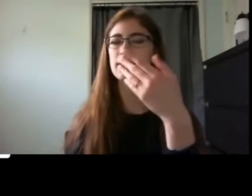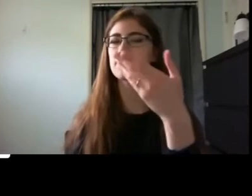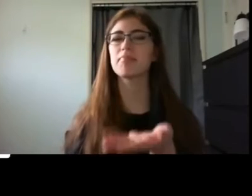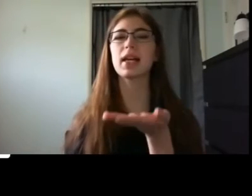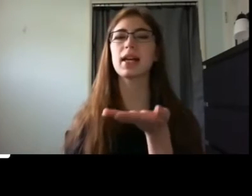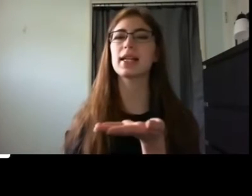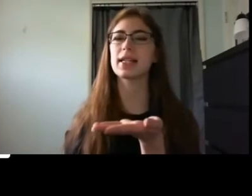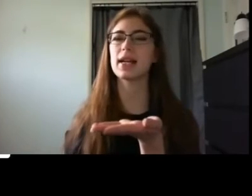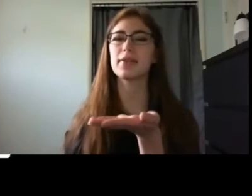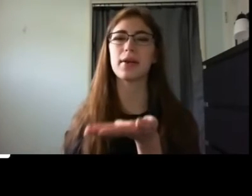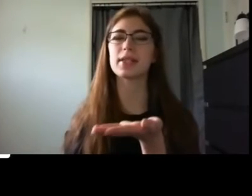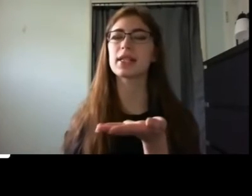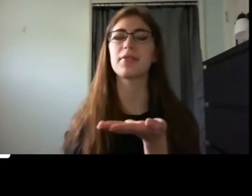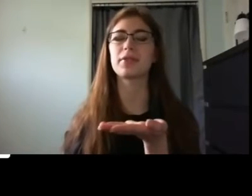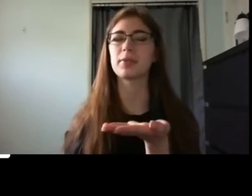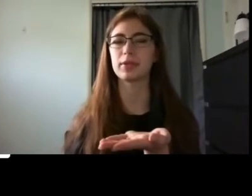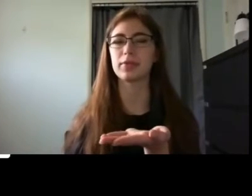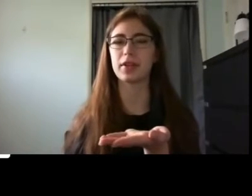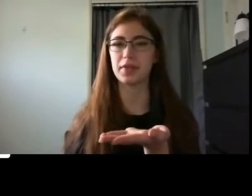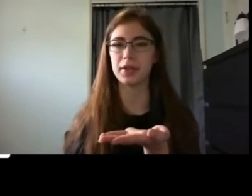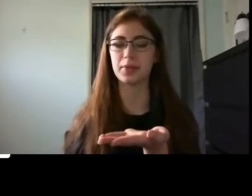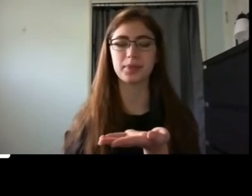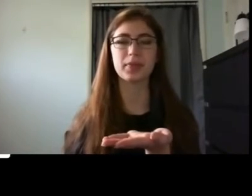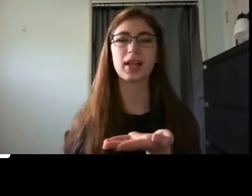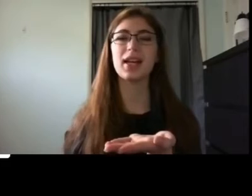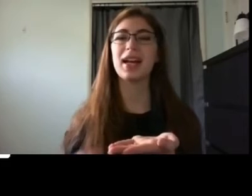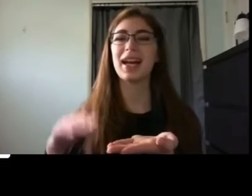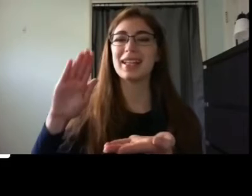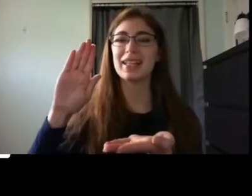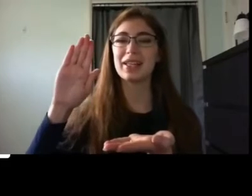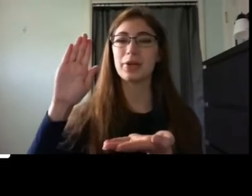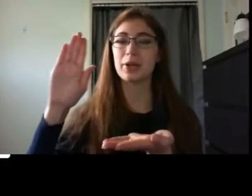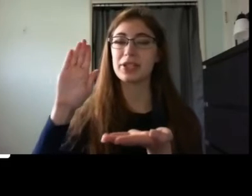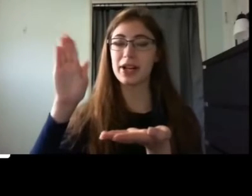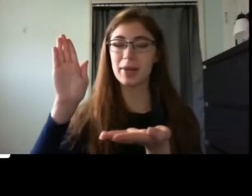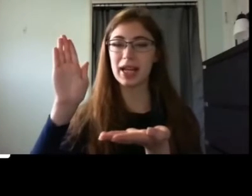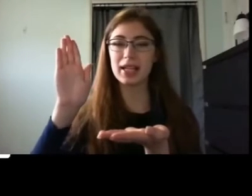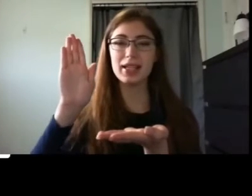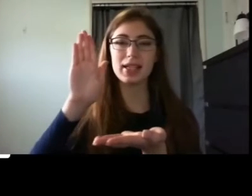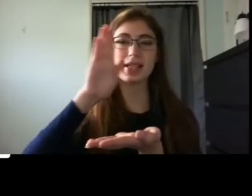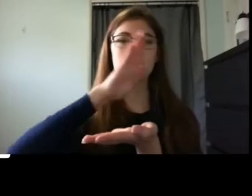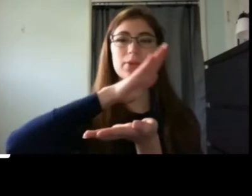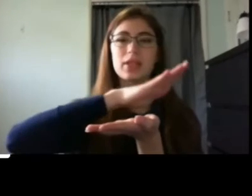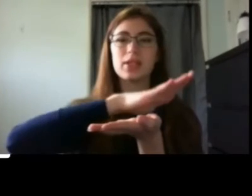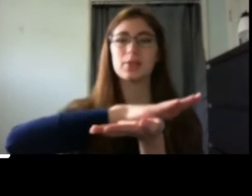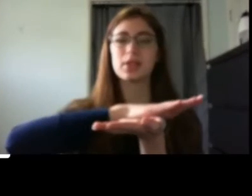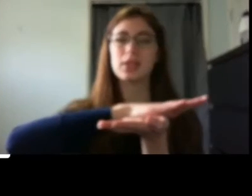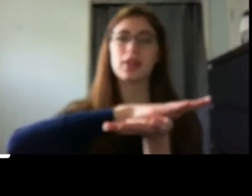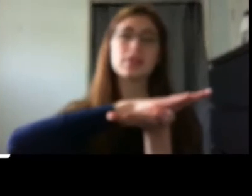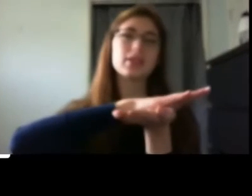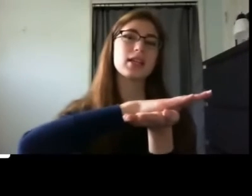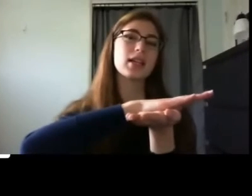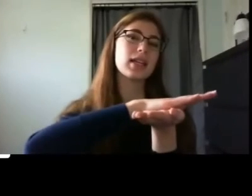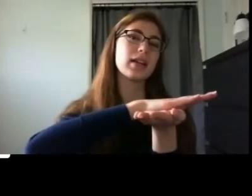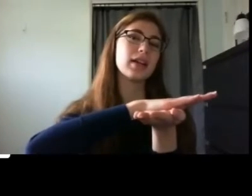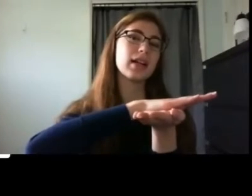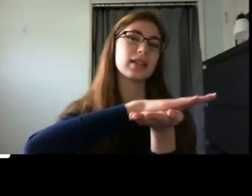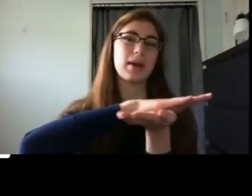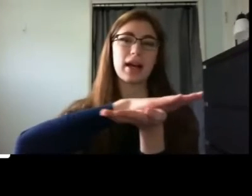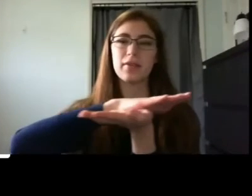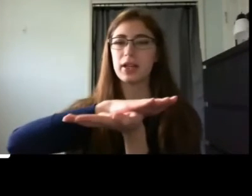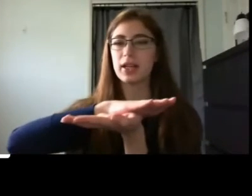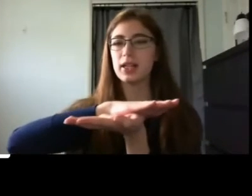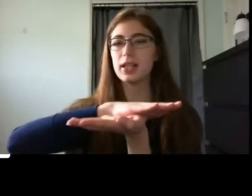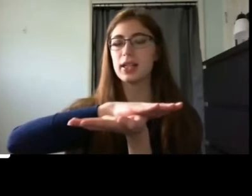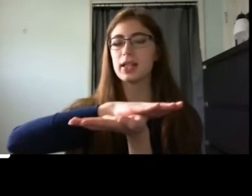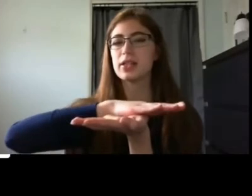So just lay your hand down how it's comfortable in front of you. And then your dominant hand is going to start here at the